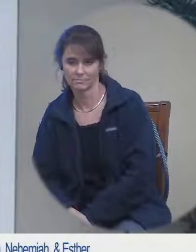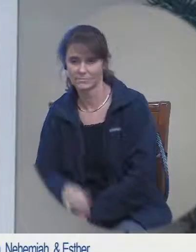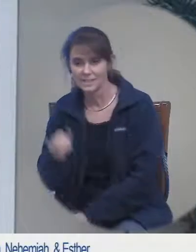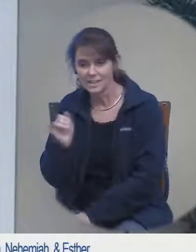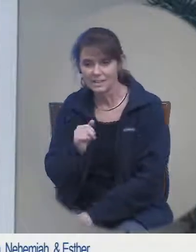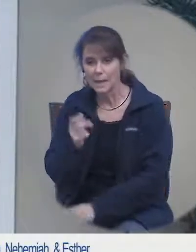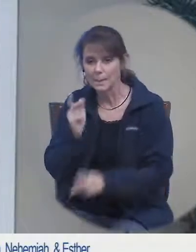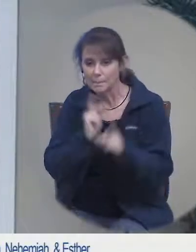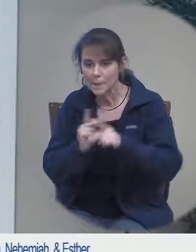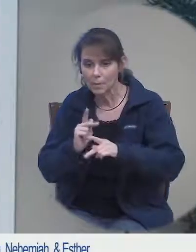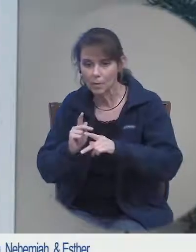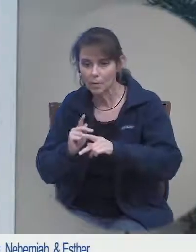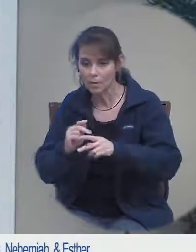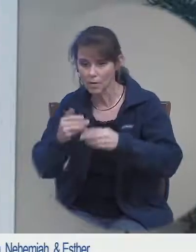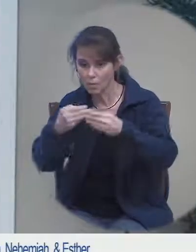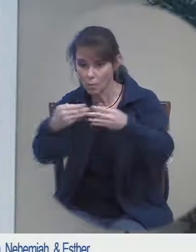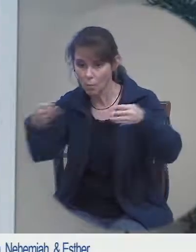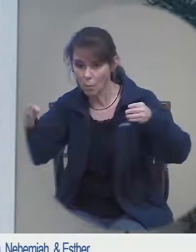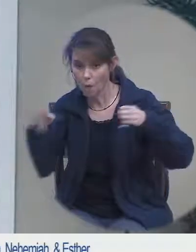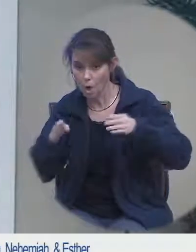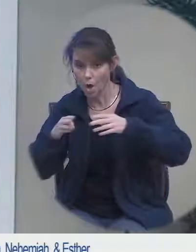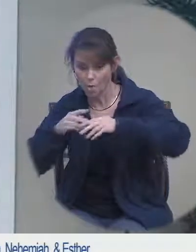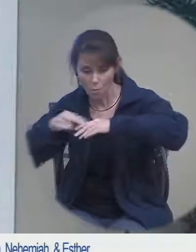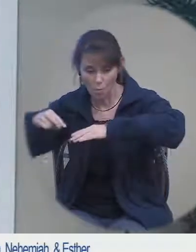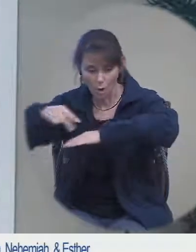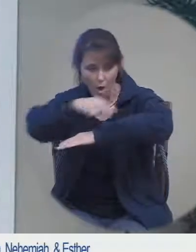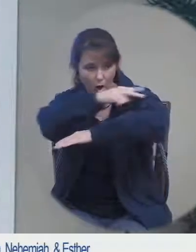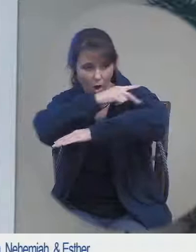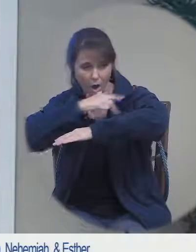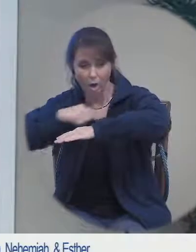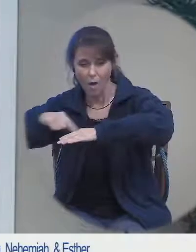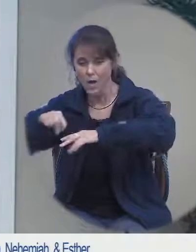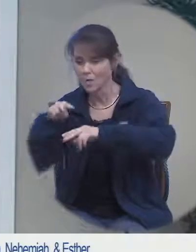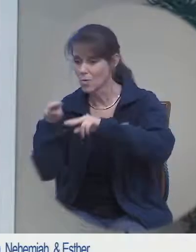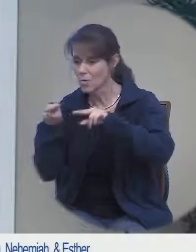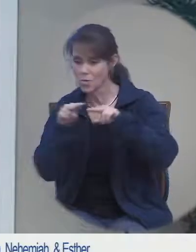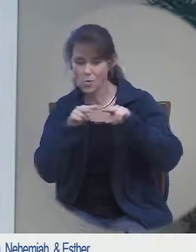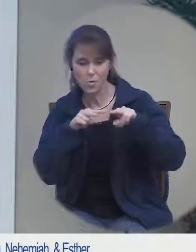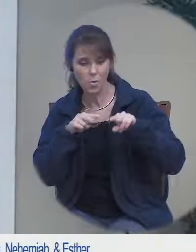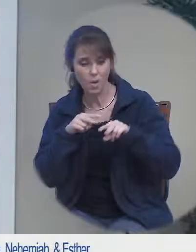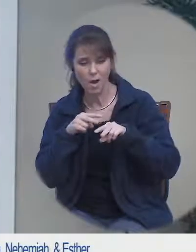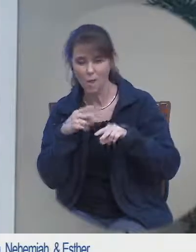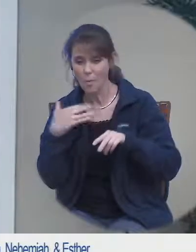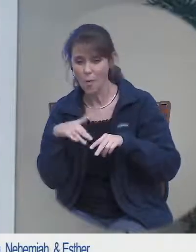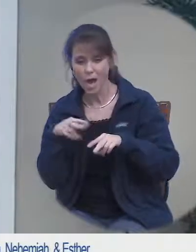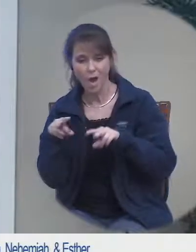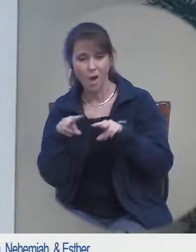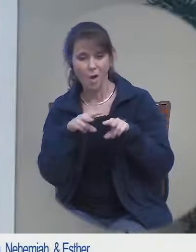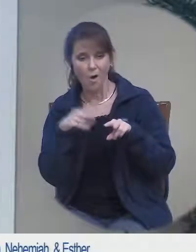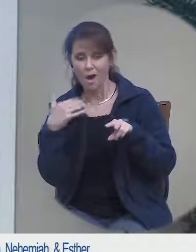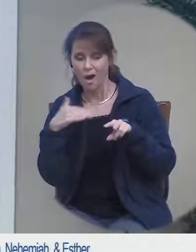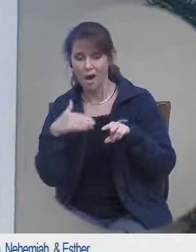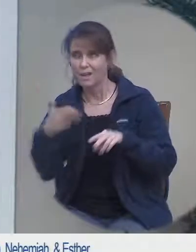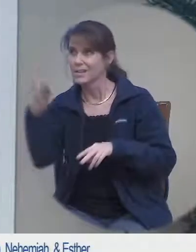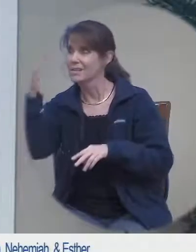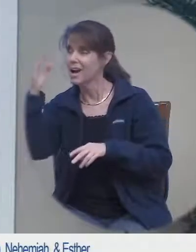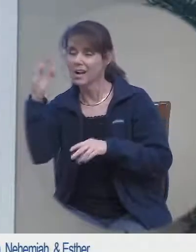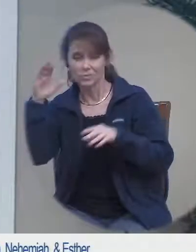at Jerusalem and said, "This is what God has done for us." He has given us great